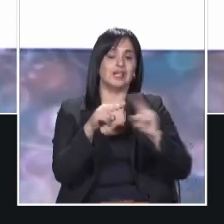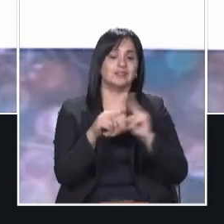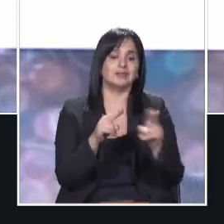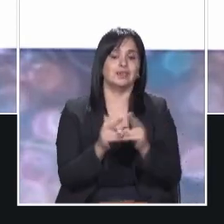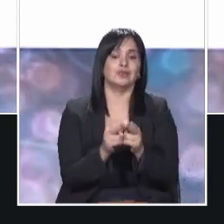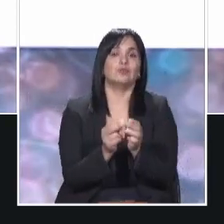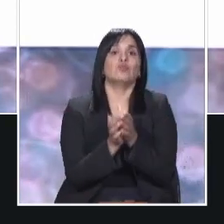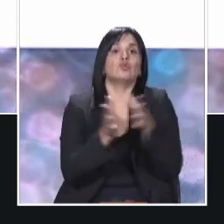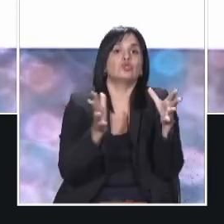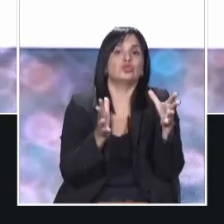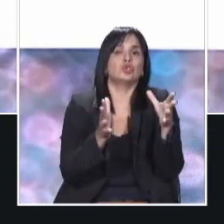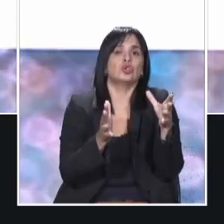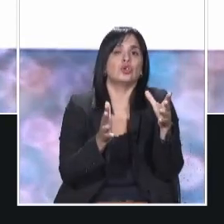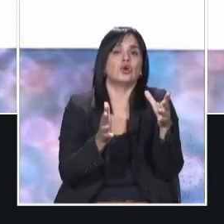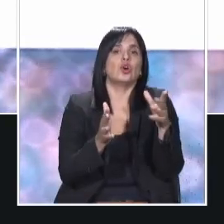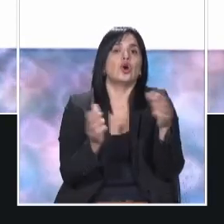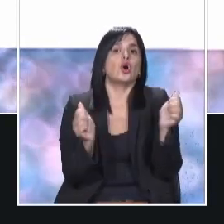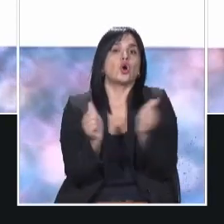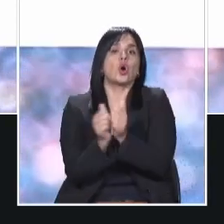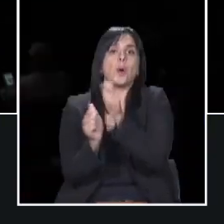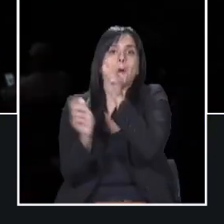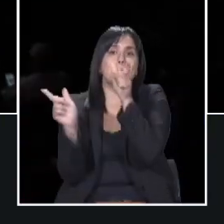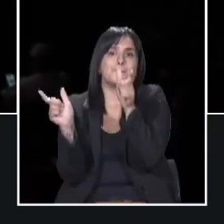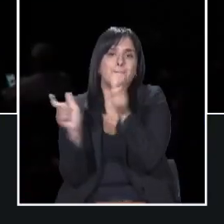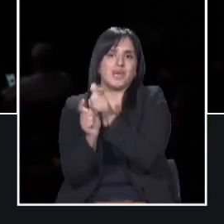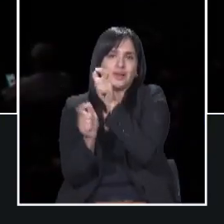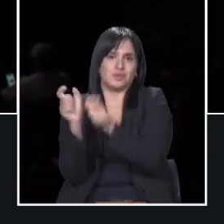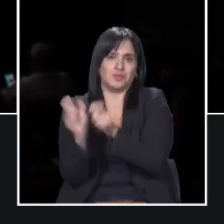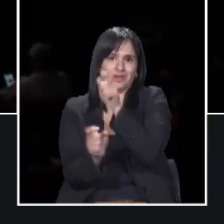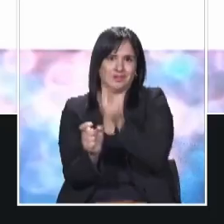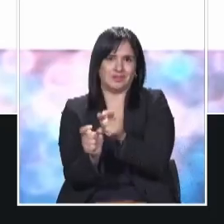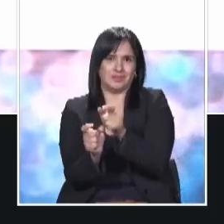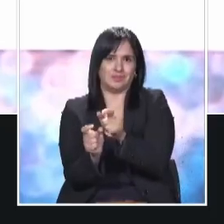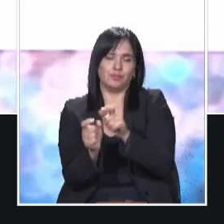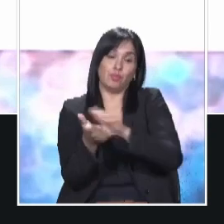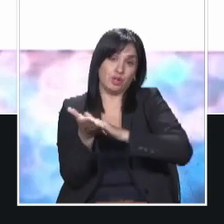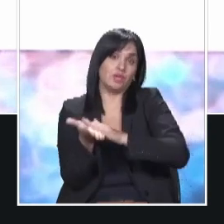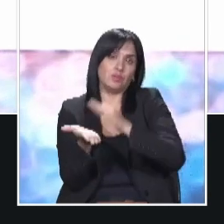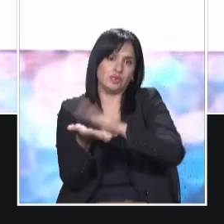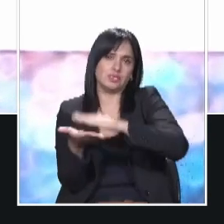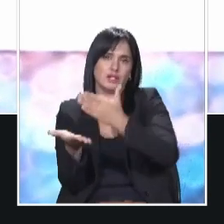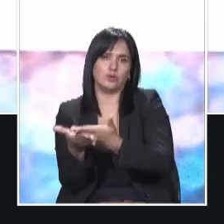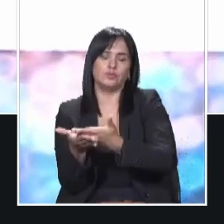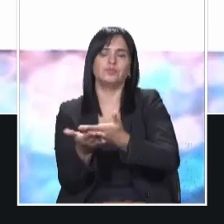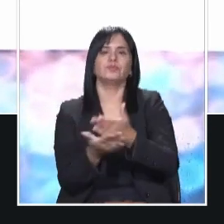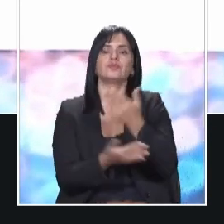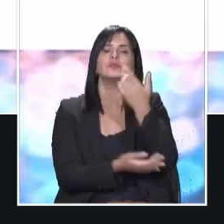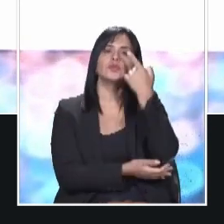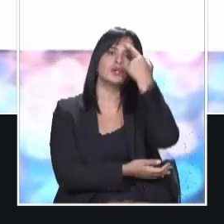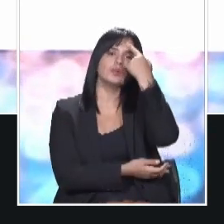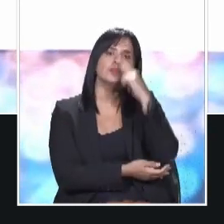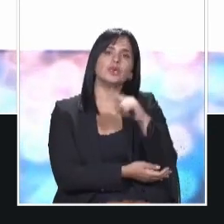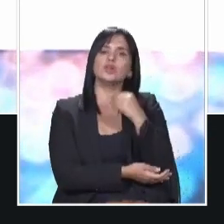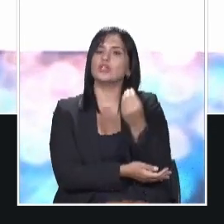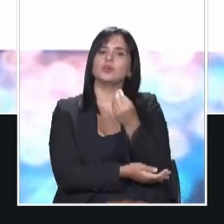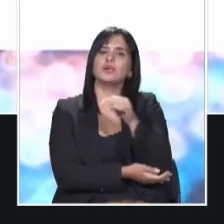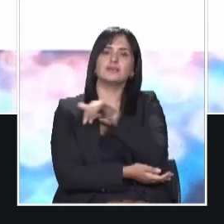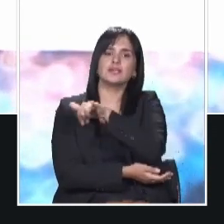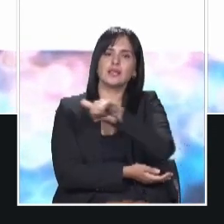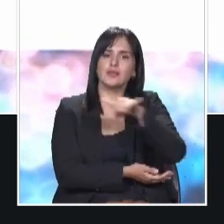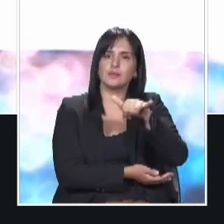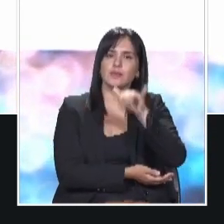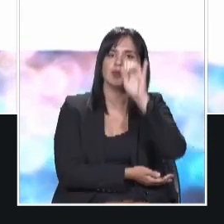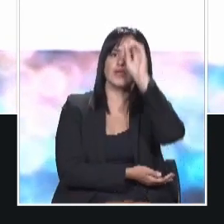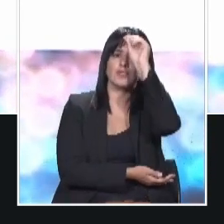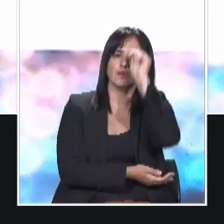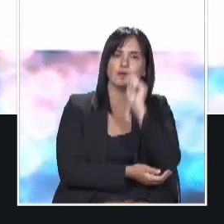comes in, right? But what comes after that is the idea that we can now begin to build the brain from the ground up.